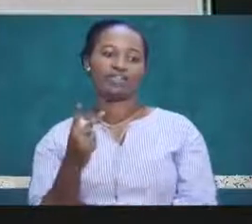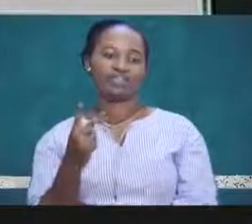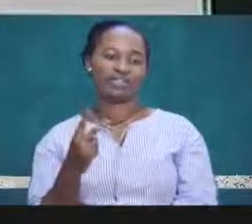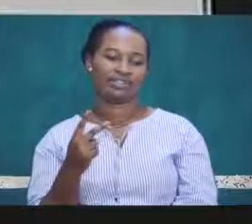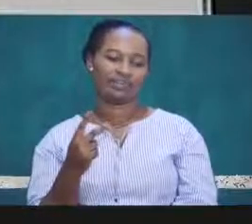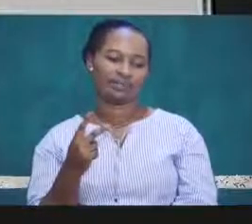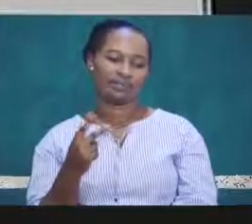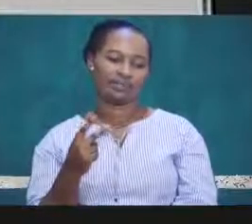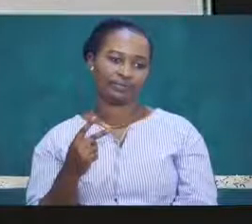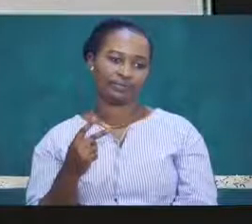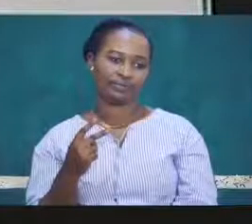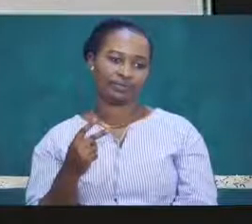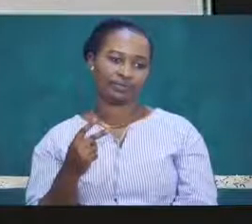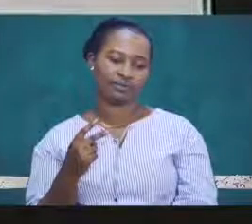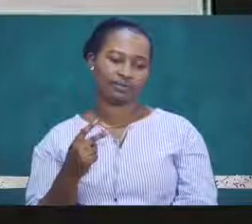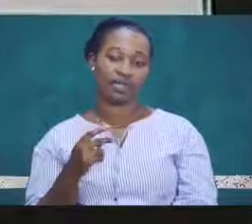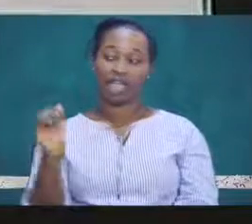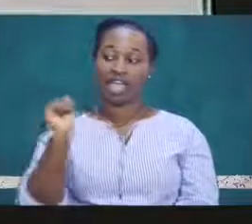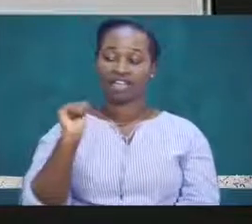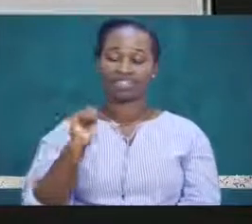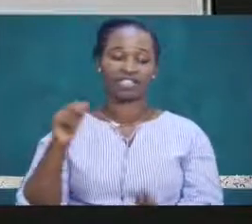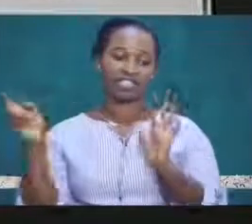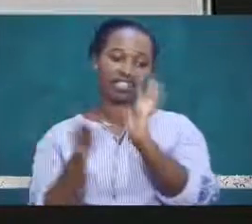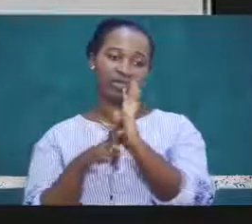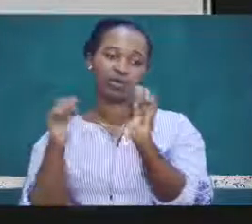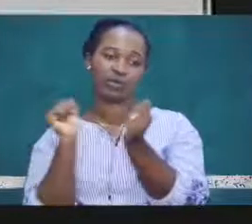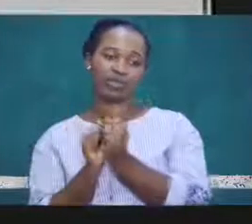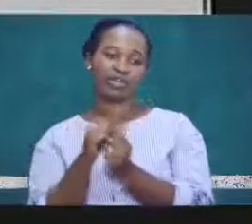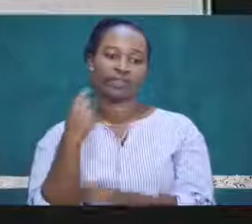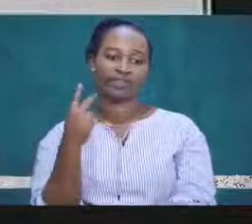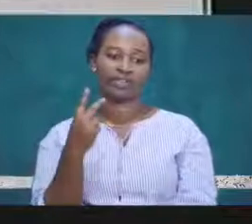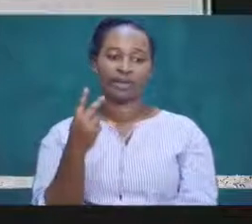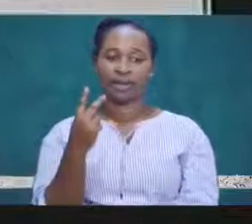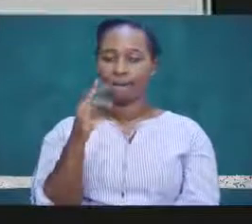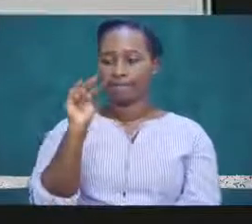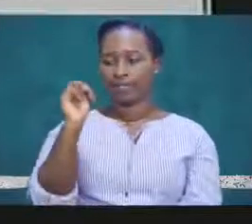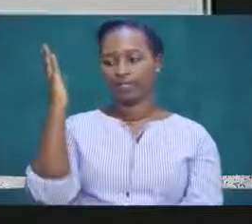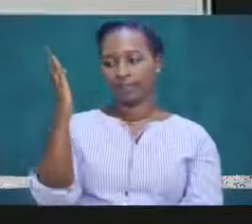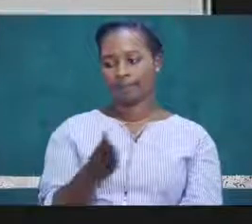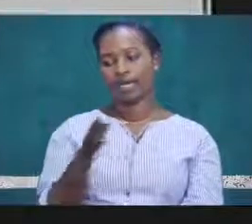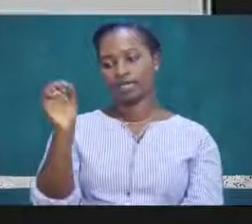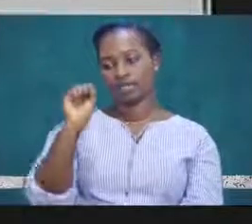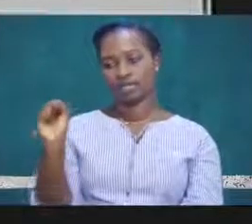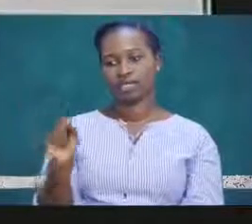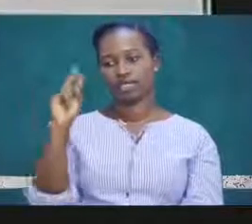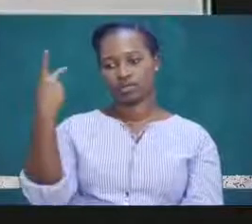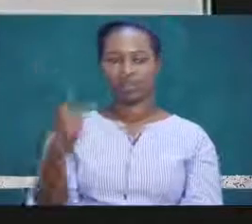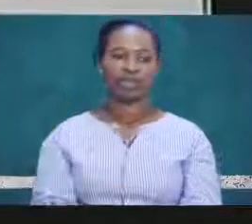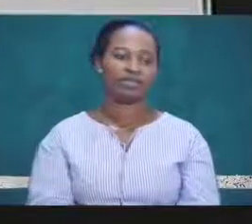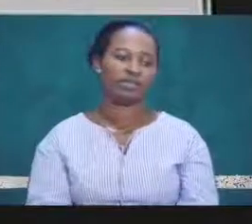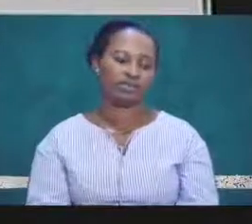you will find 12. So acceleration is going to be 12. meters per second